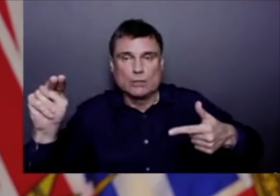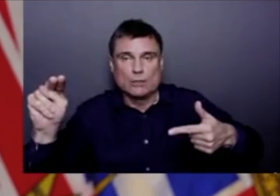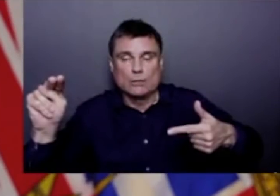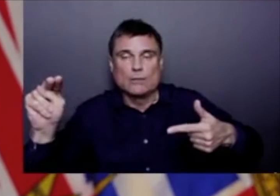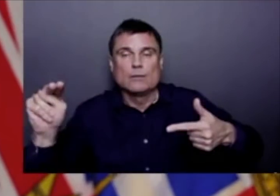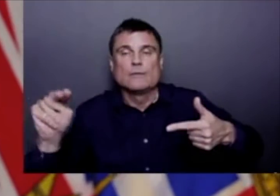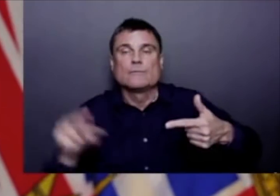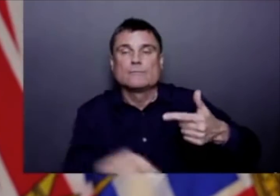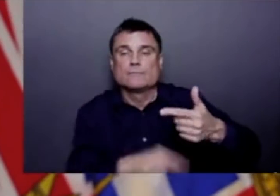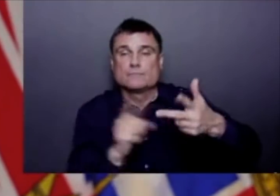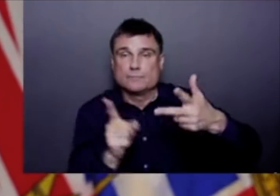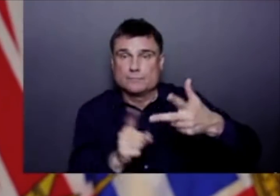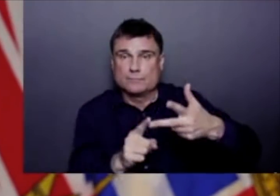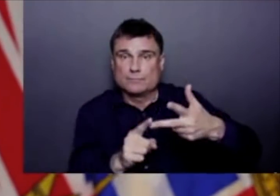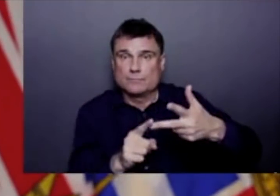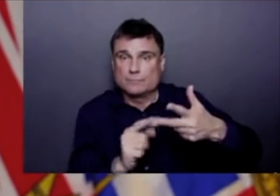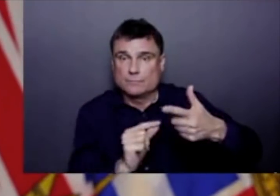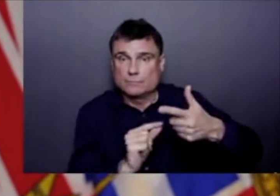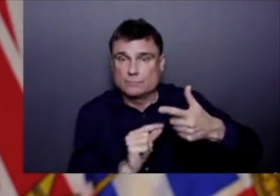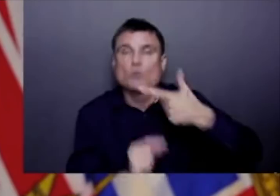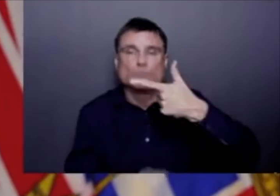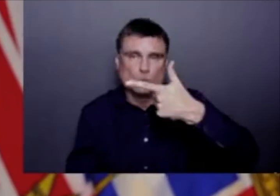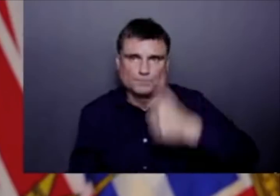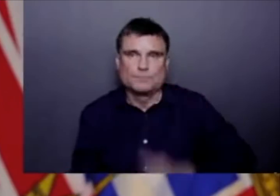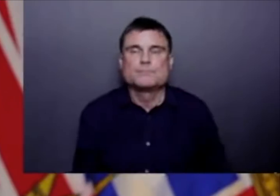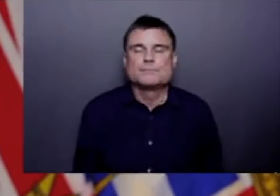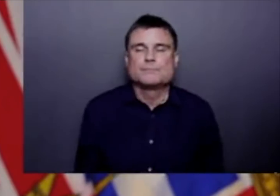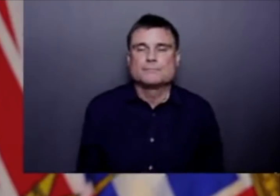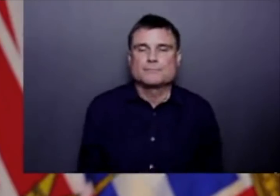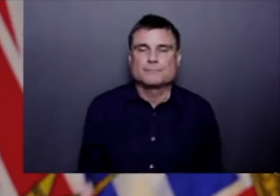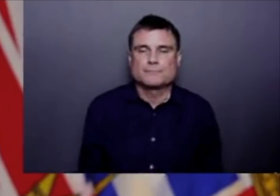Last question is from Eva Eugen, CBC.